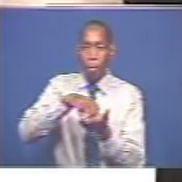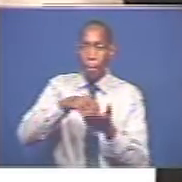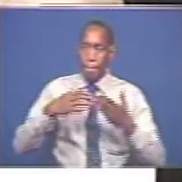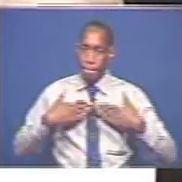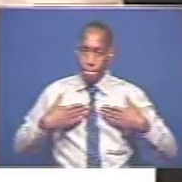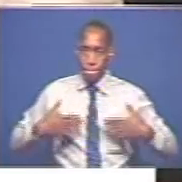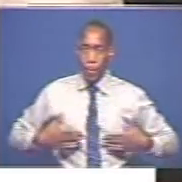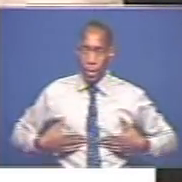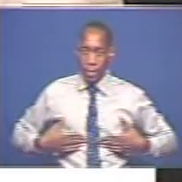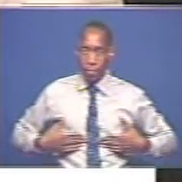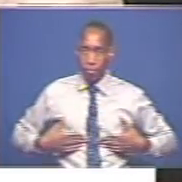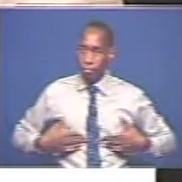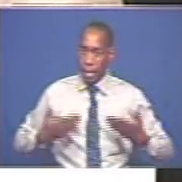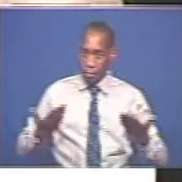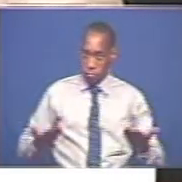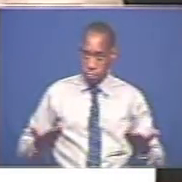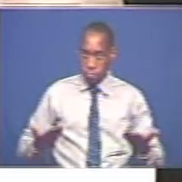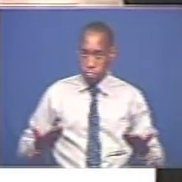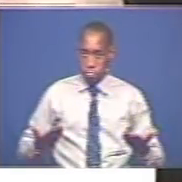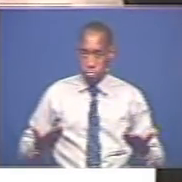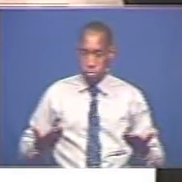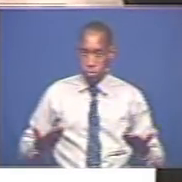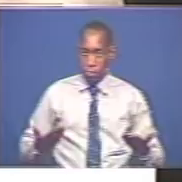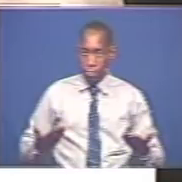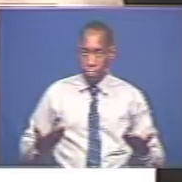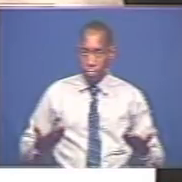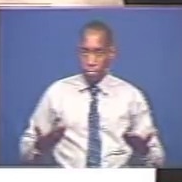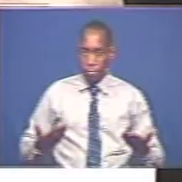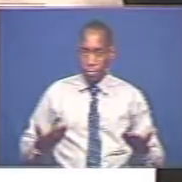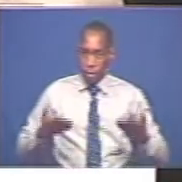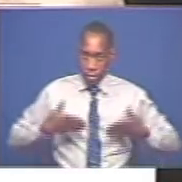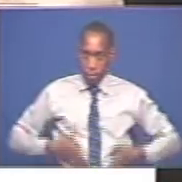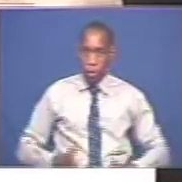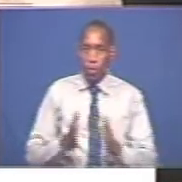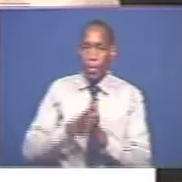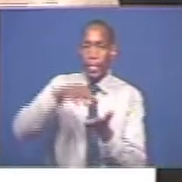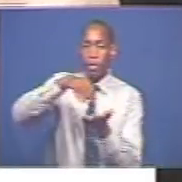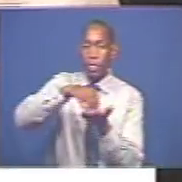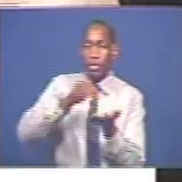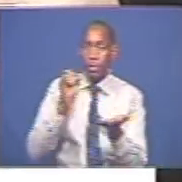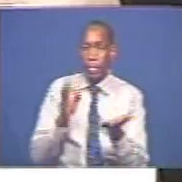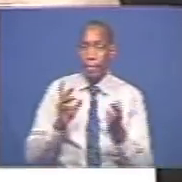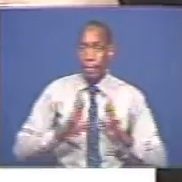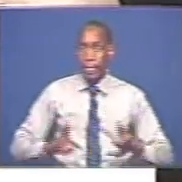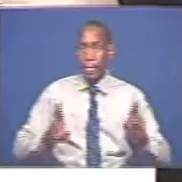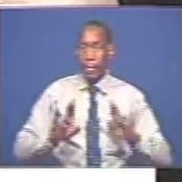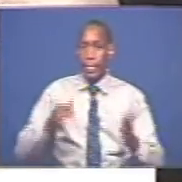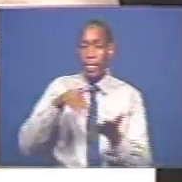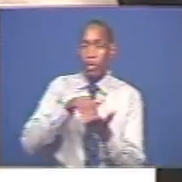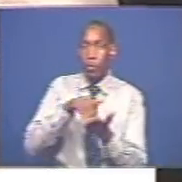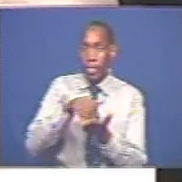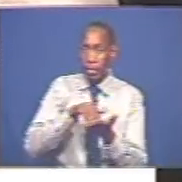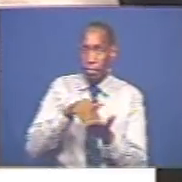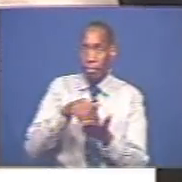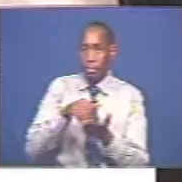body, you know, makeups. We simply call it genetic predisposition. Mm-hmm. So if they are already weakened, it's like